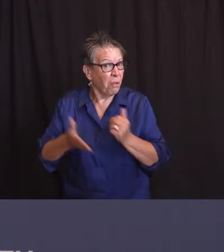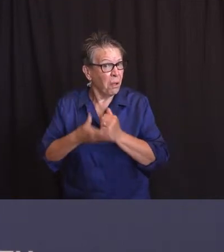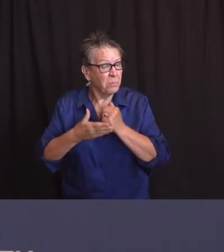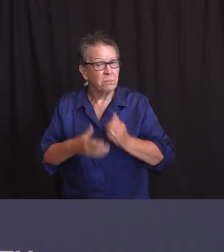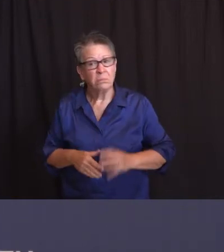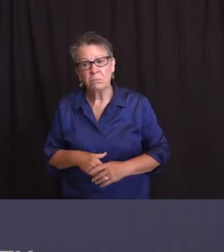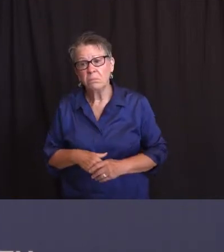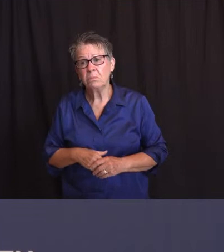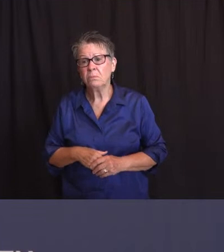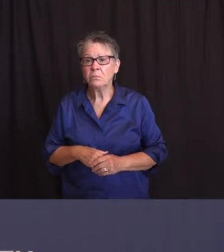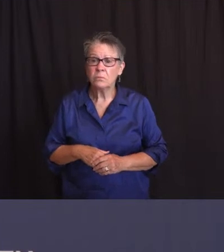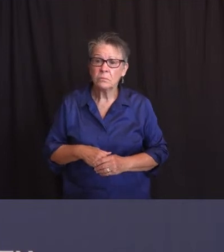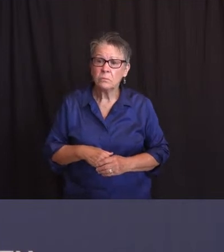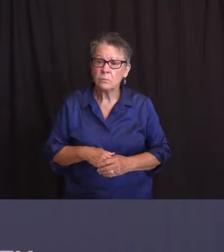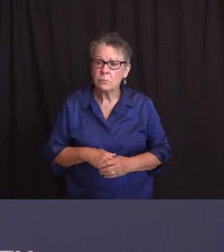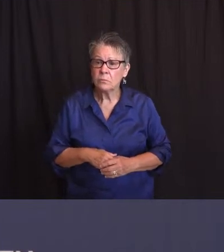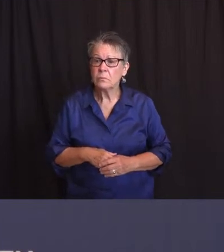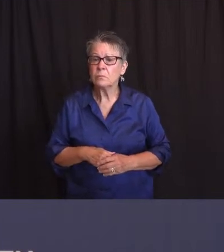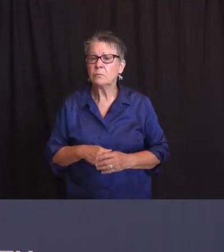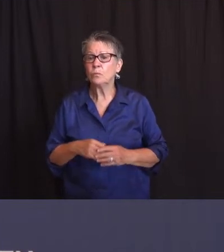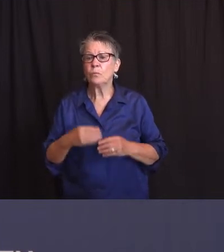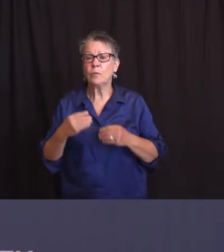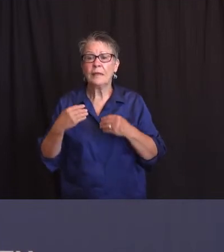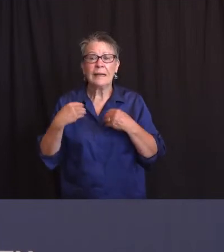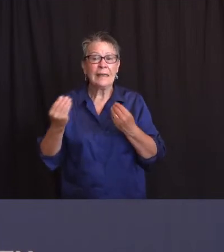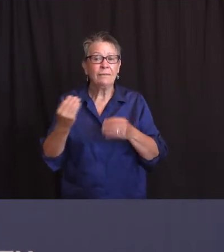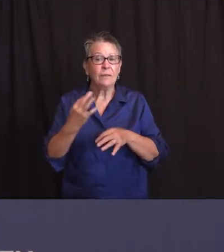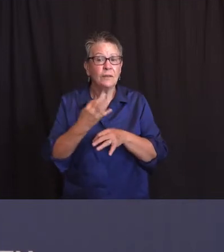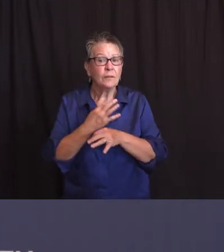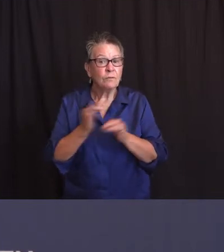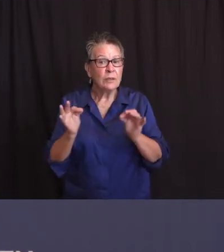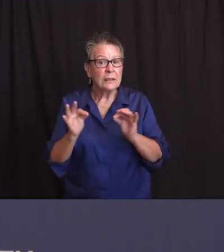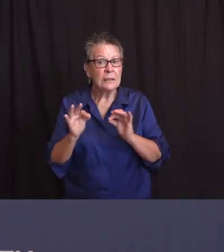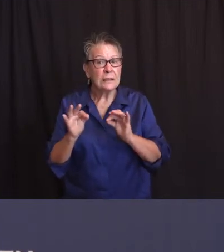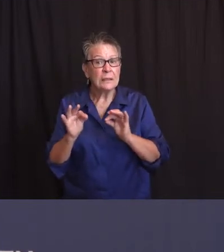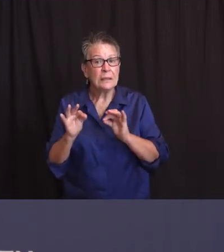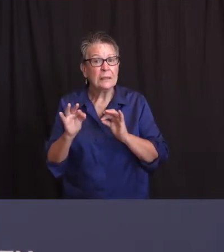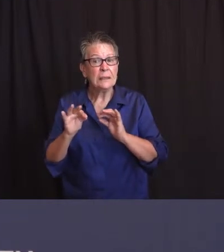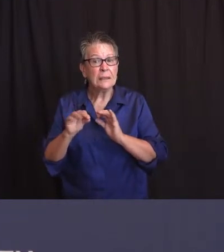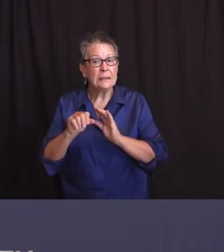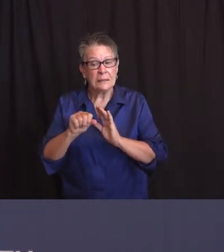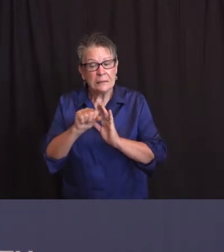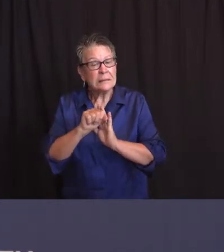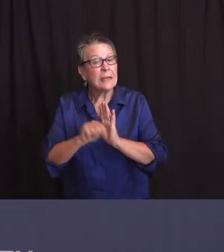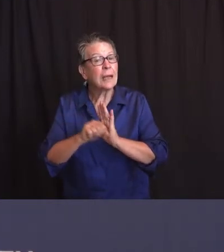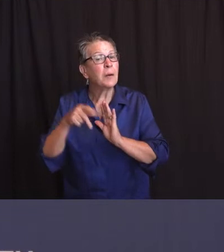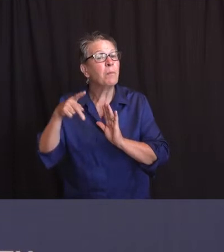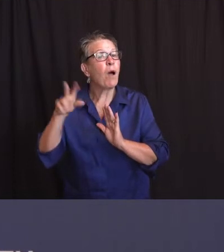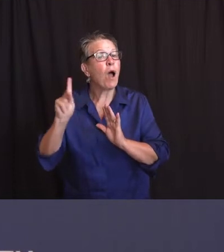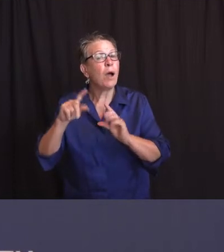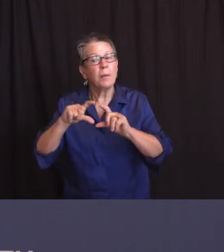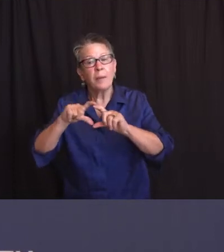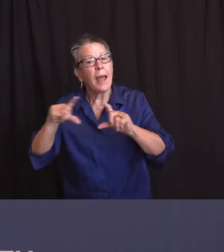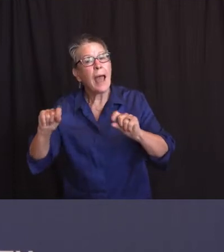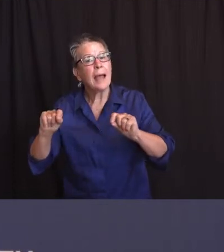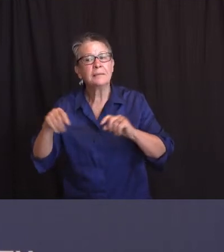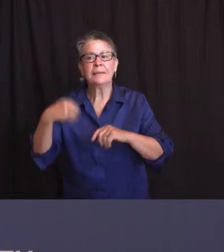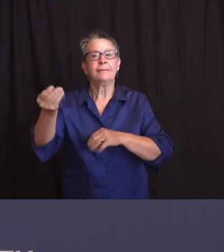Vax Pass, has been the overwhelming contest winner. Dinner with Tammy and me was not a